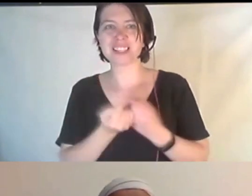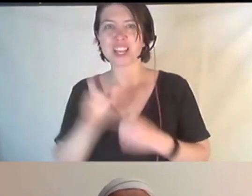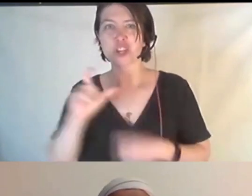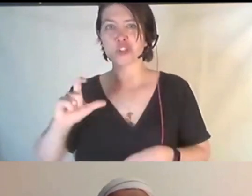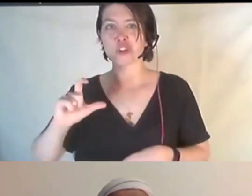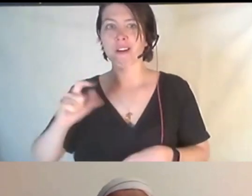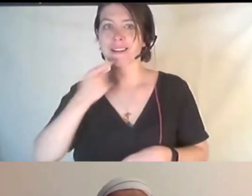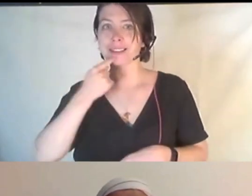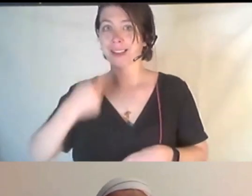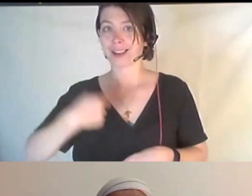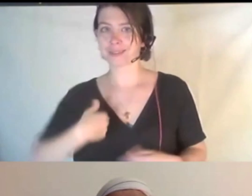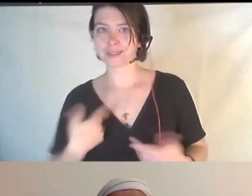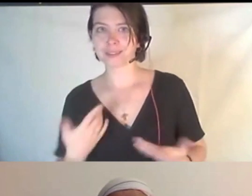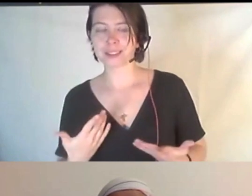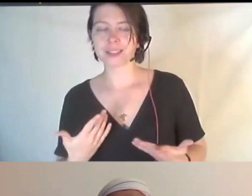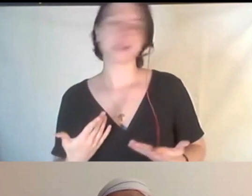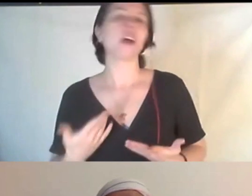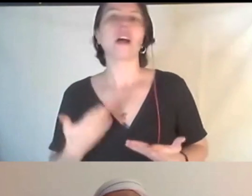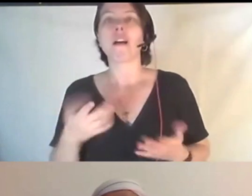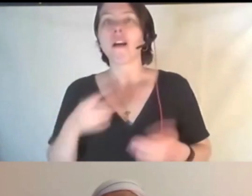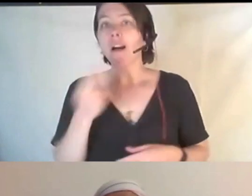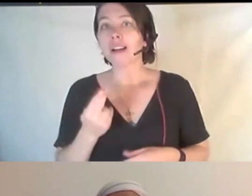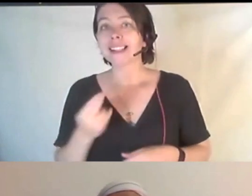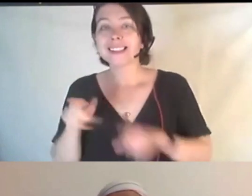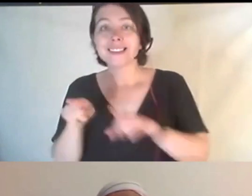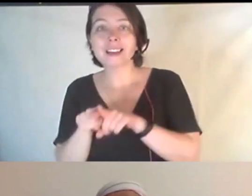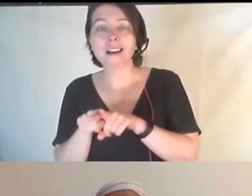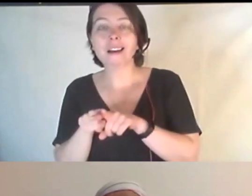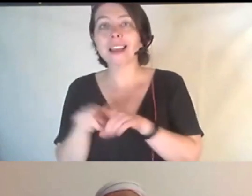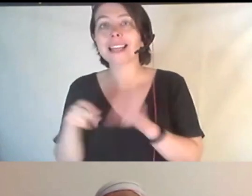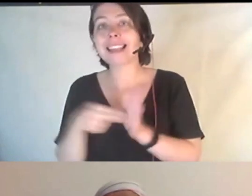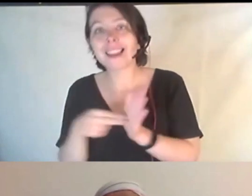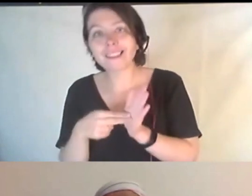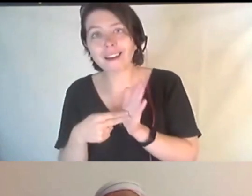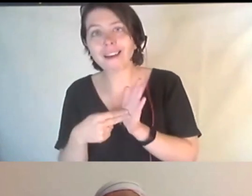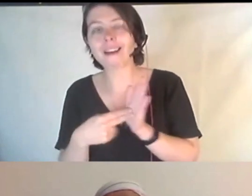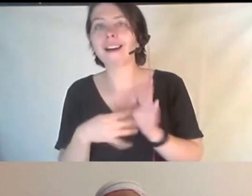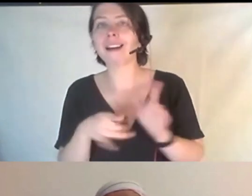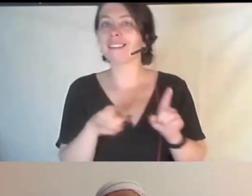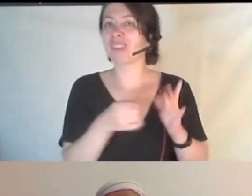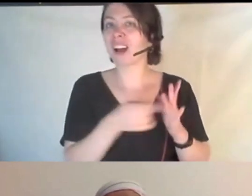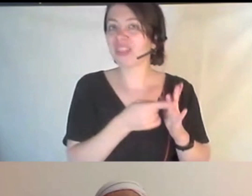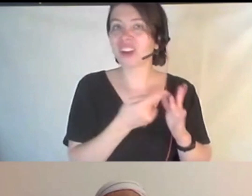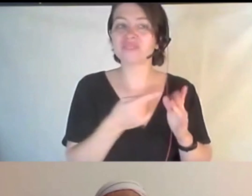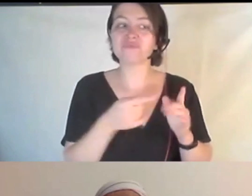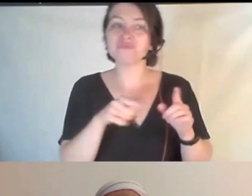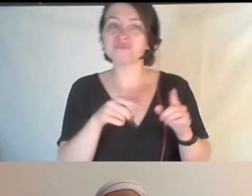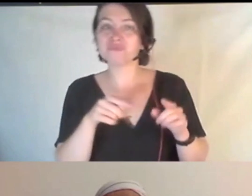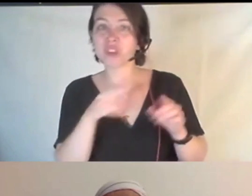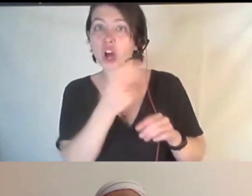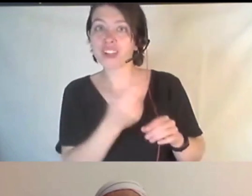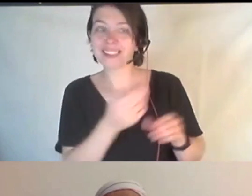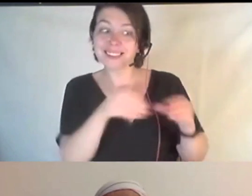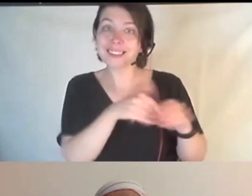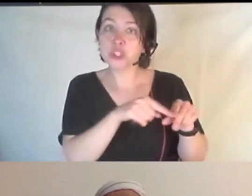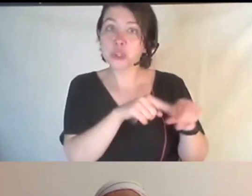these artists like Naina and other people in her studio and some in our North London studio too, who've been coming to us for 10